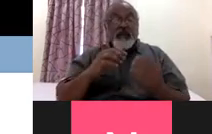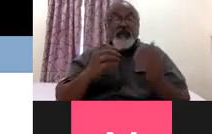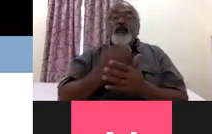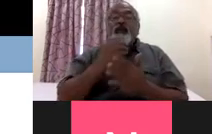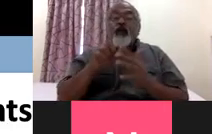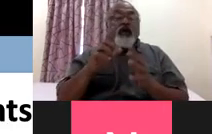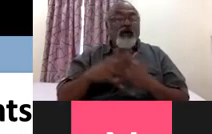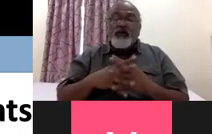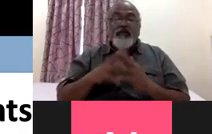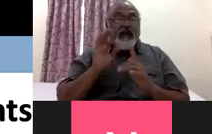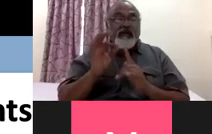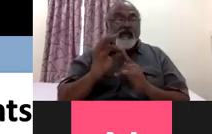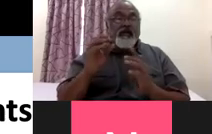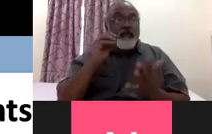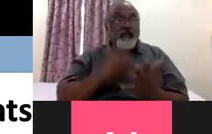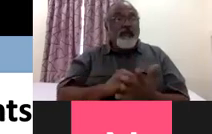And